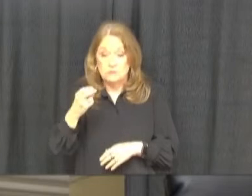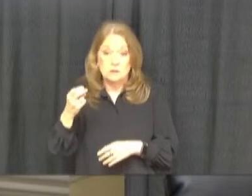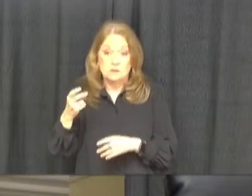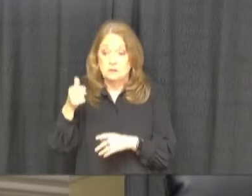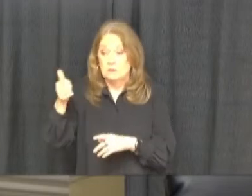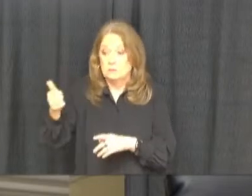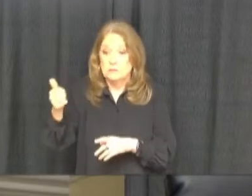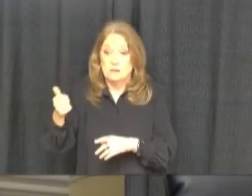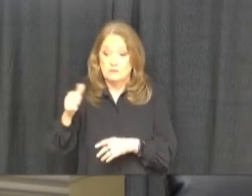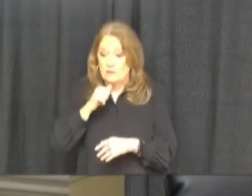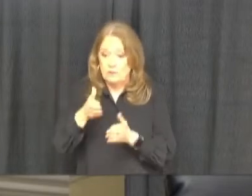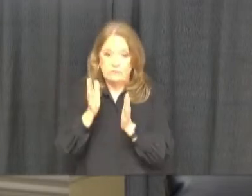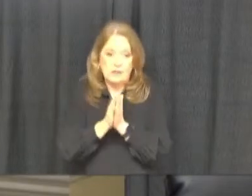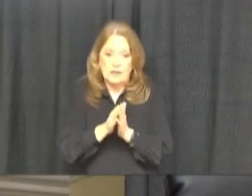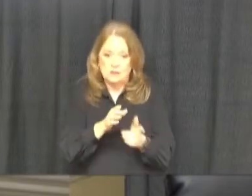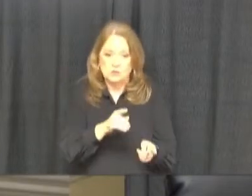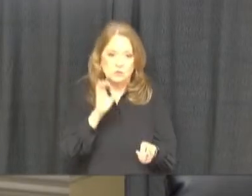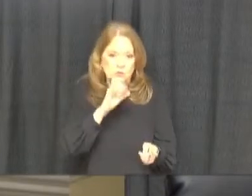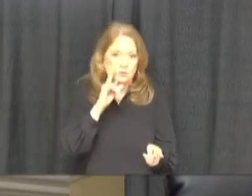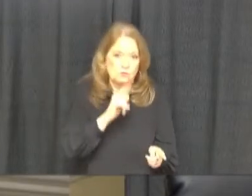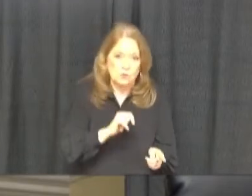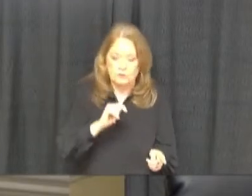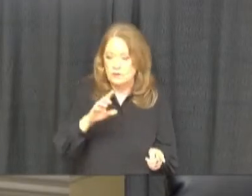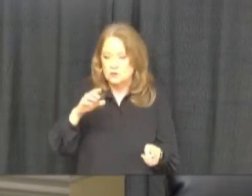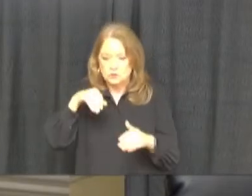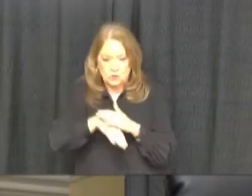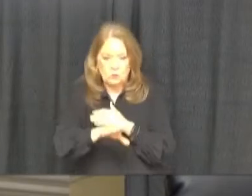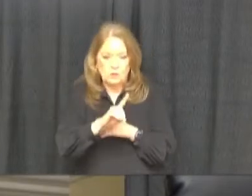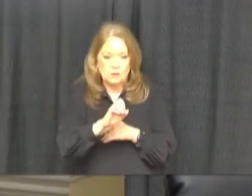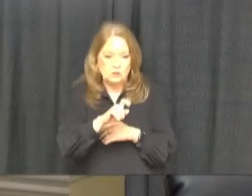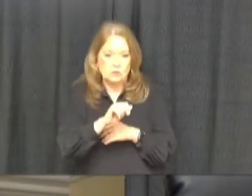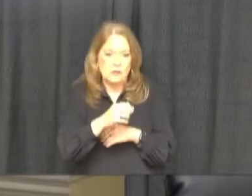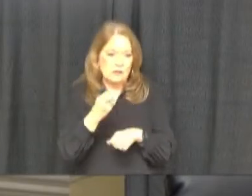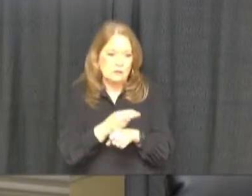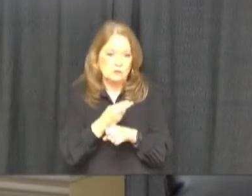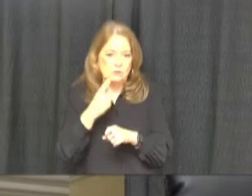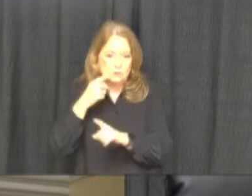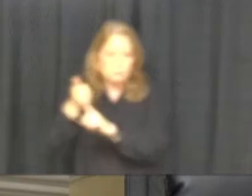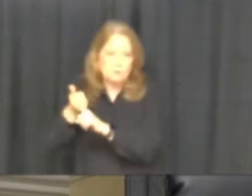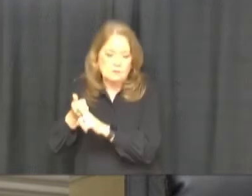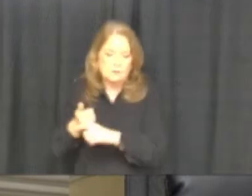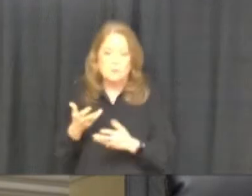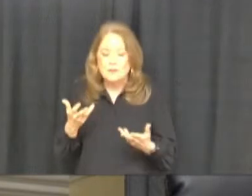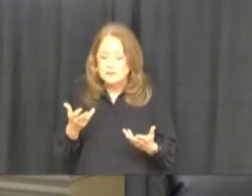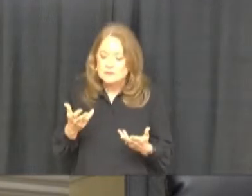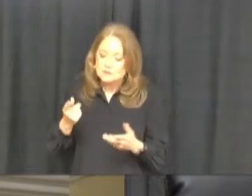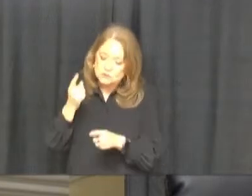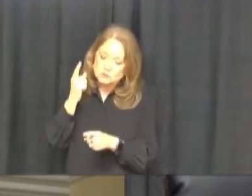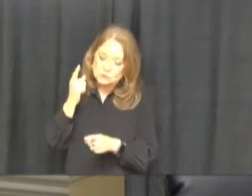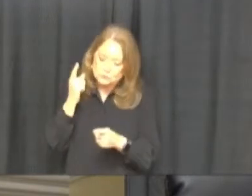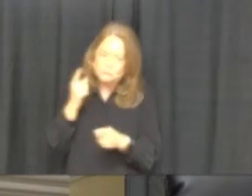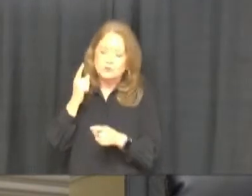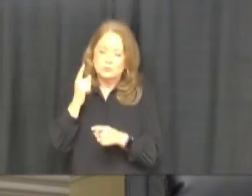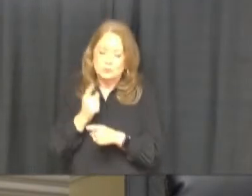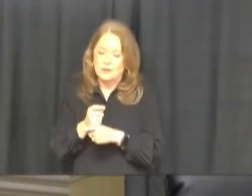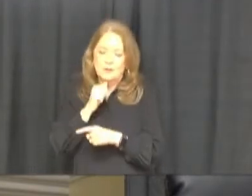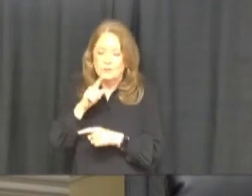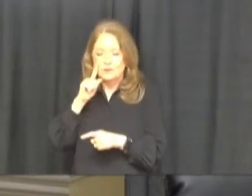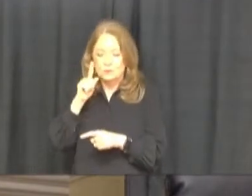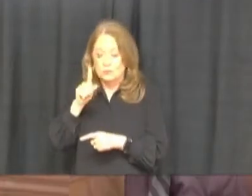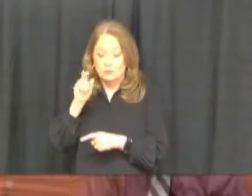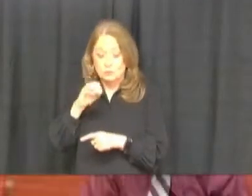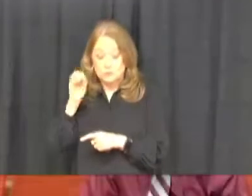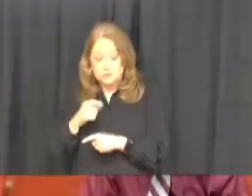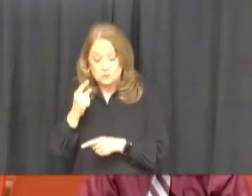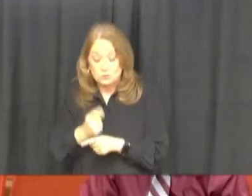They don't need to come in and ask you to look for it. They just get in your data and look. Well, you're right, and I don't think you're completely right,